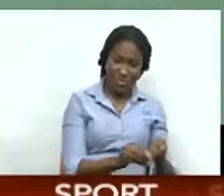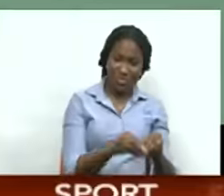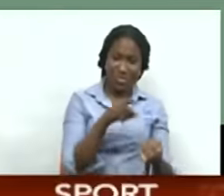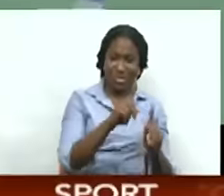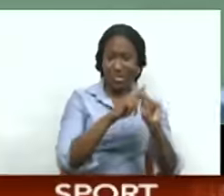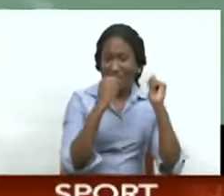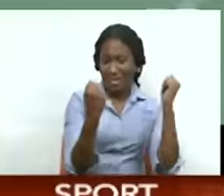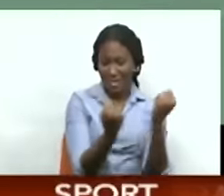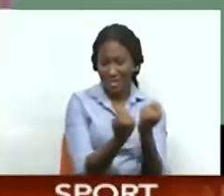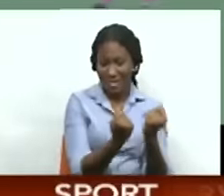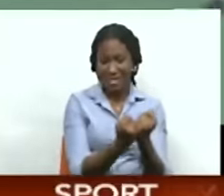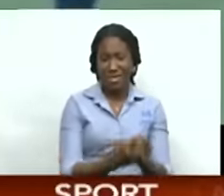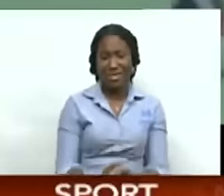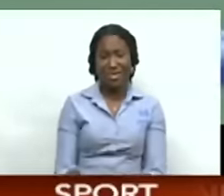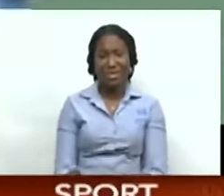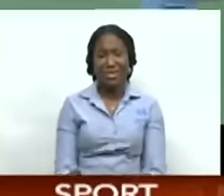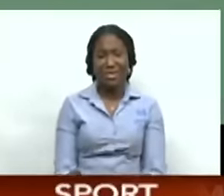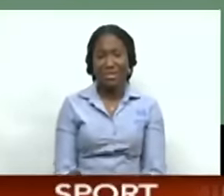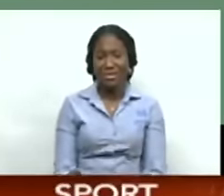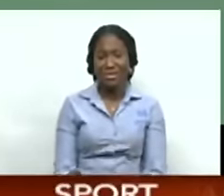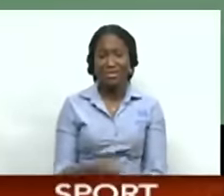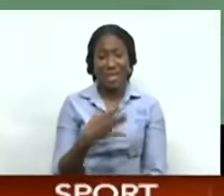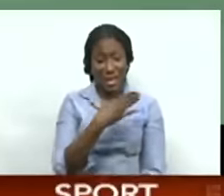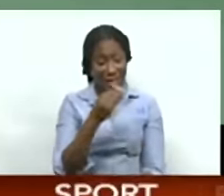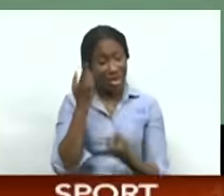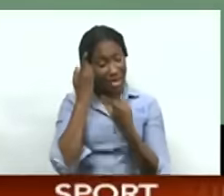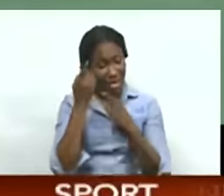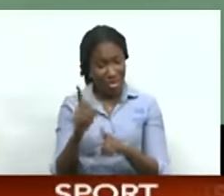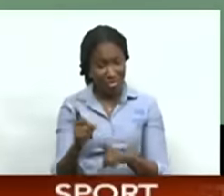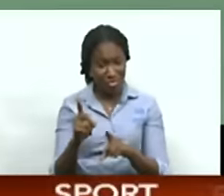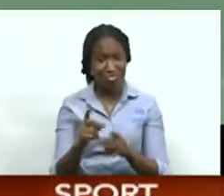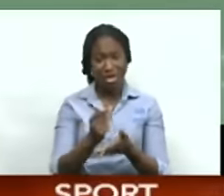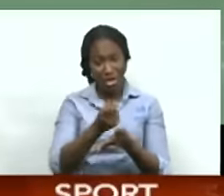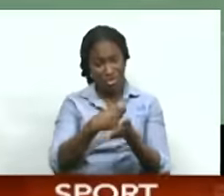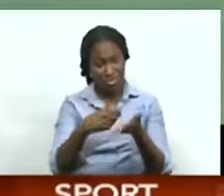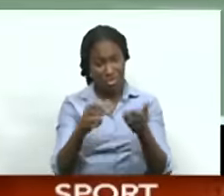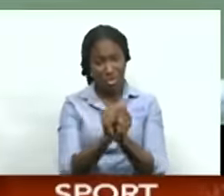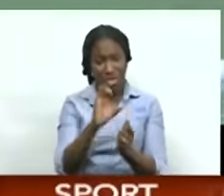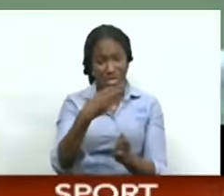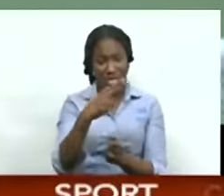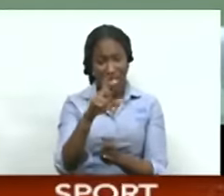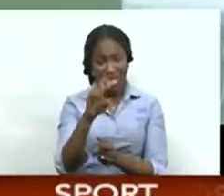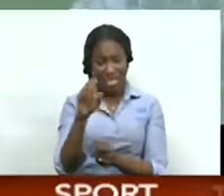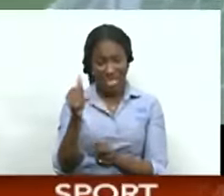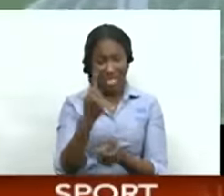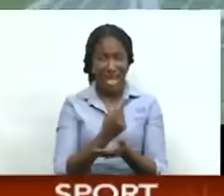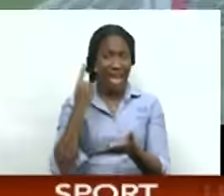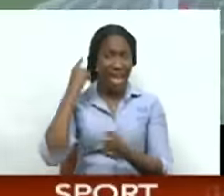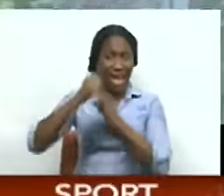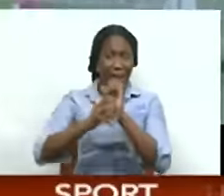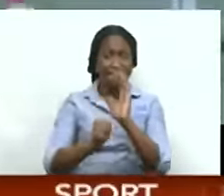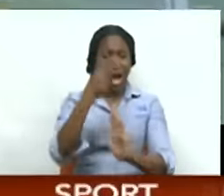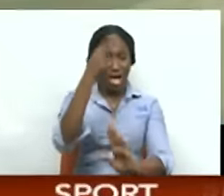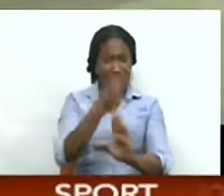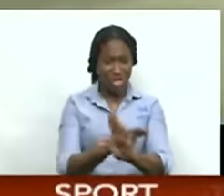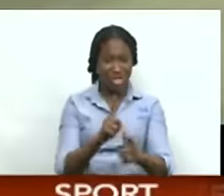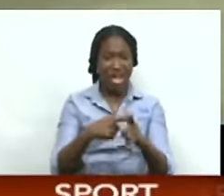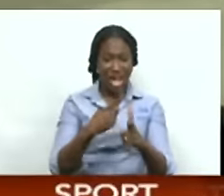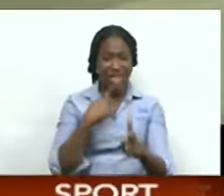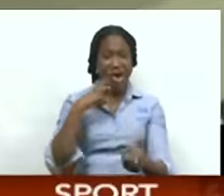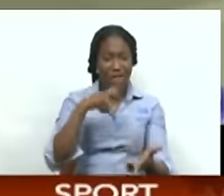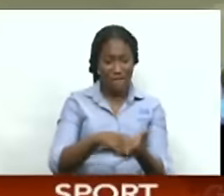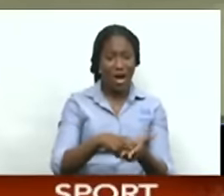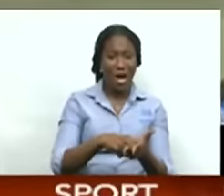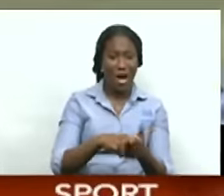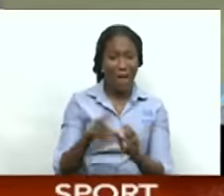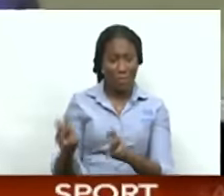Kingston. Richards agreed a pre-contract deal with Chelsea last March, and a transfer was then confirmed over the summer, with the player expected